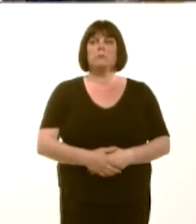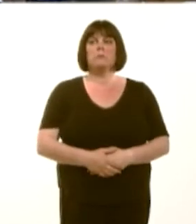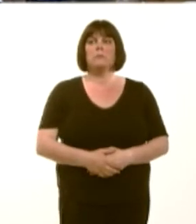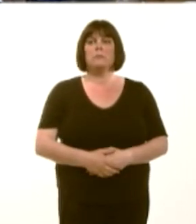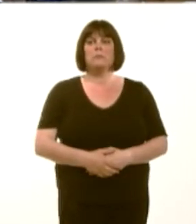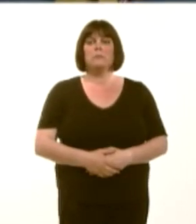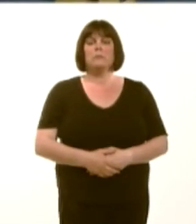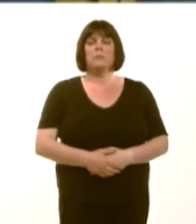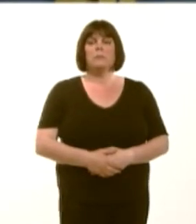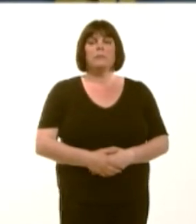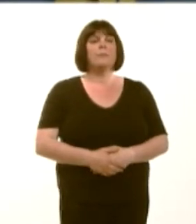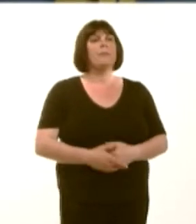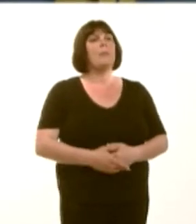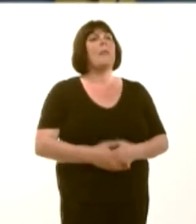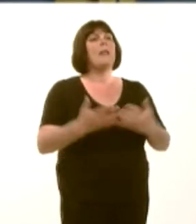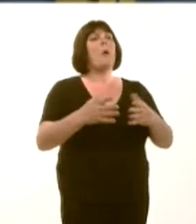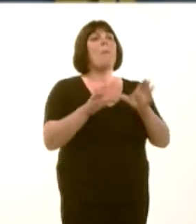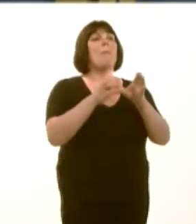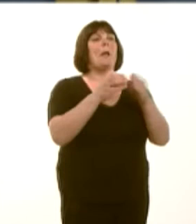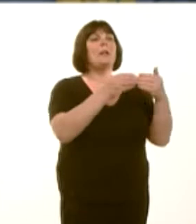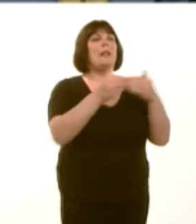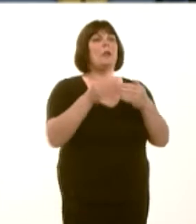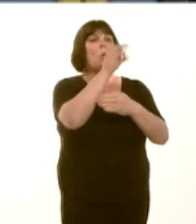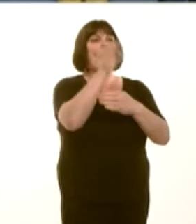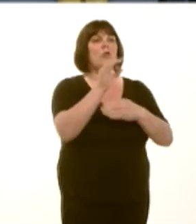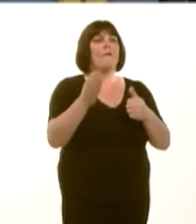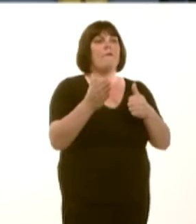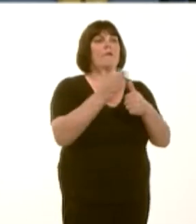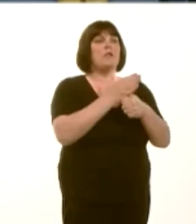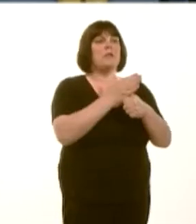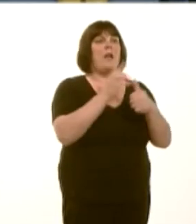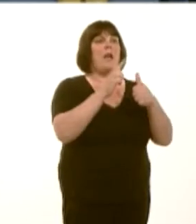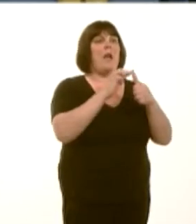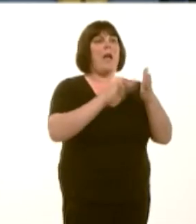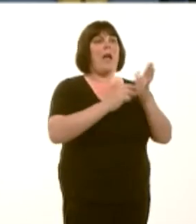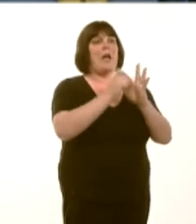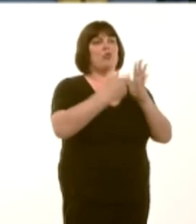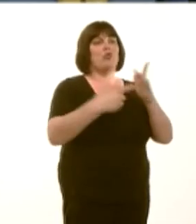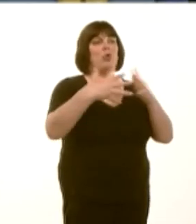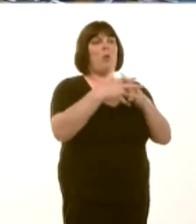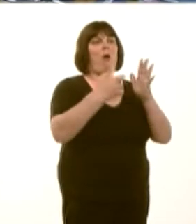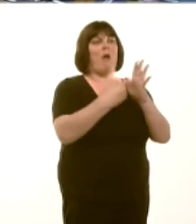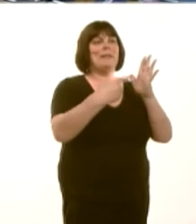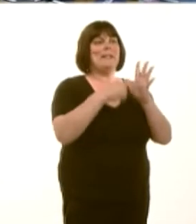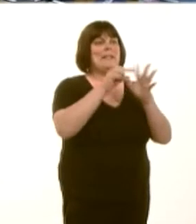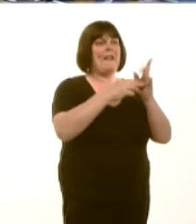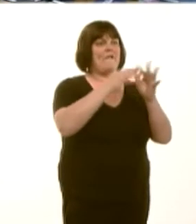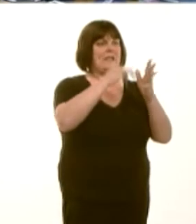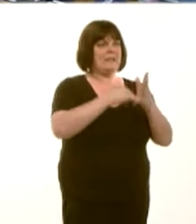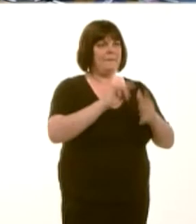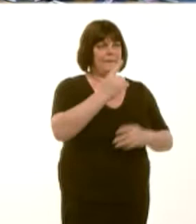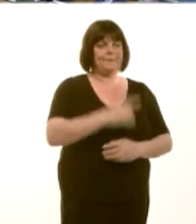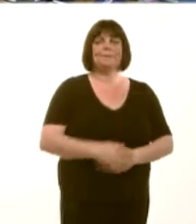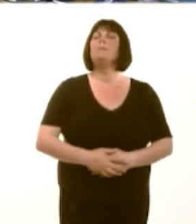We now move to questions from the party leaders. And first this afternoon, we have the Leader of the Opposition, Andrew Archie-Davis. Thank you,